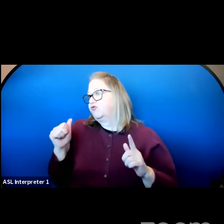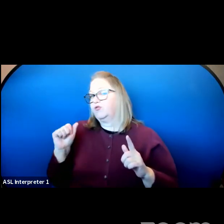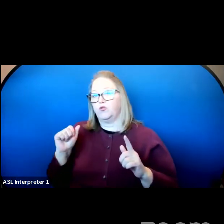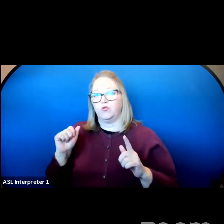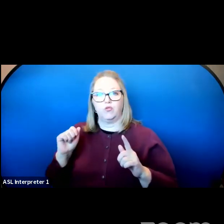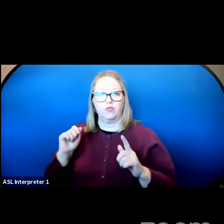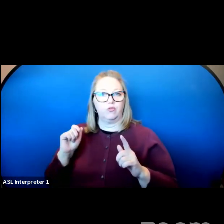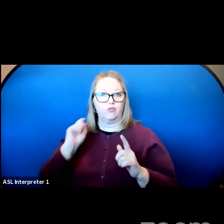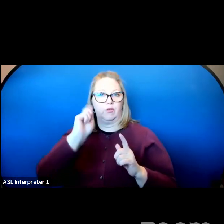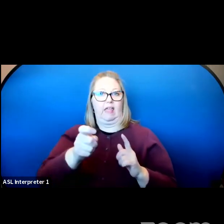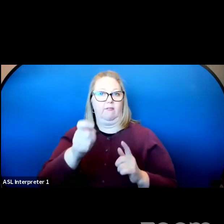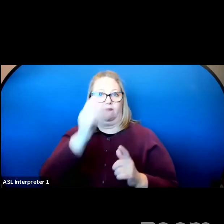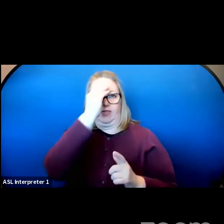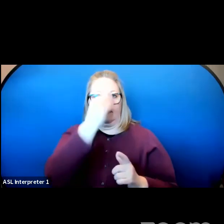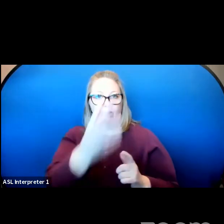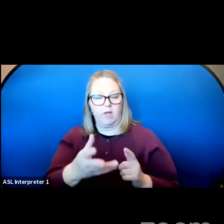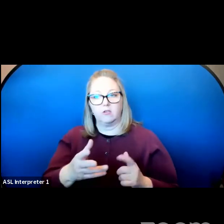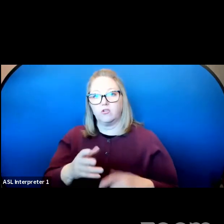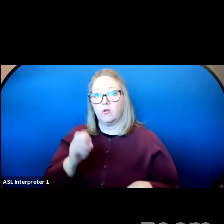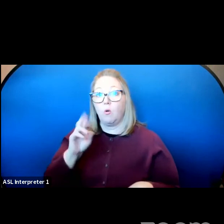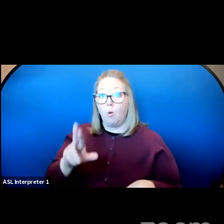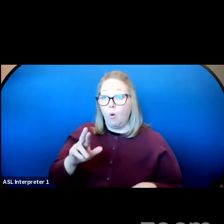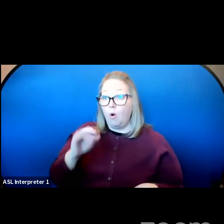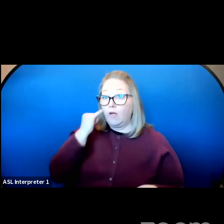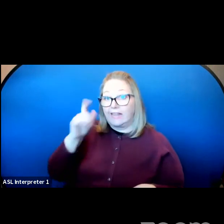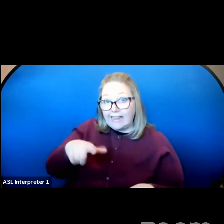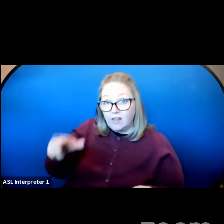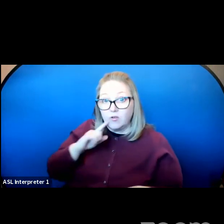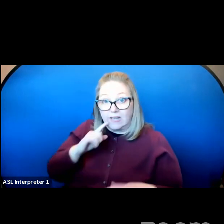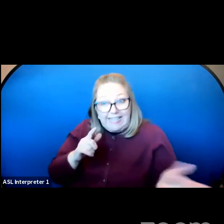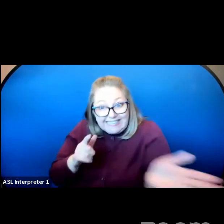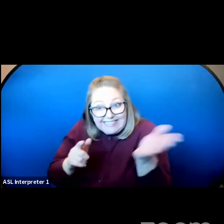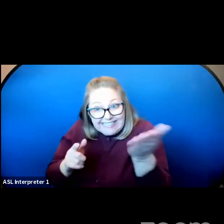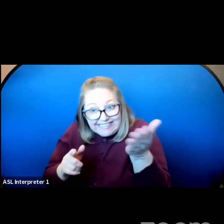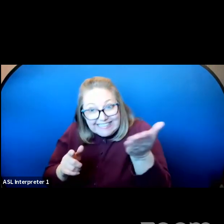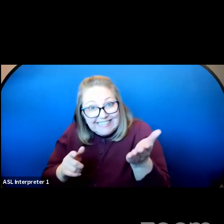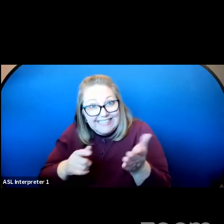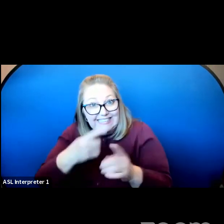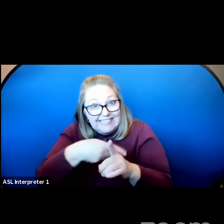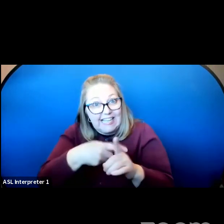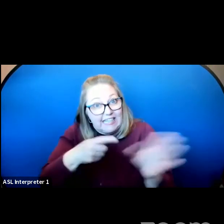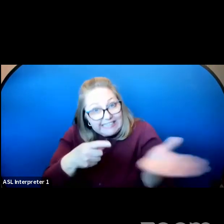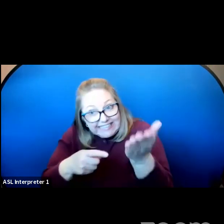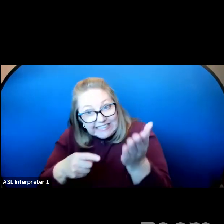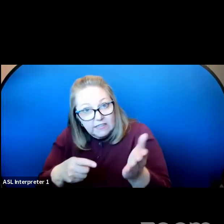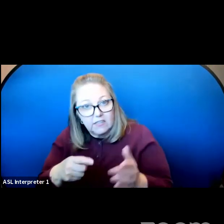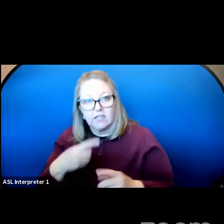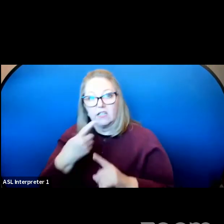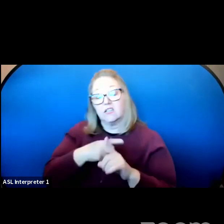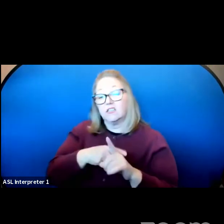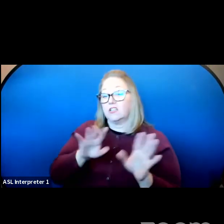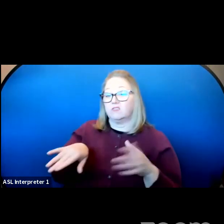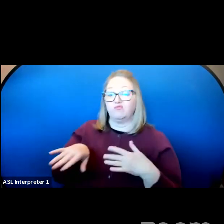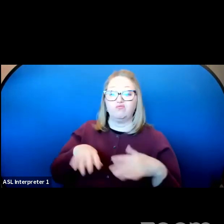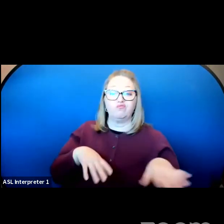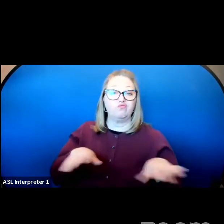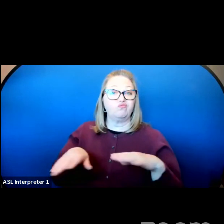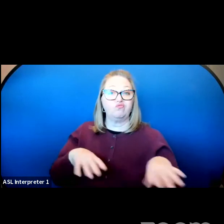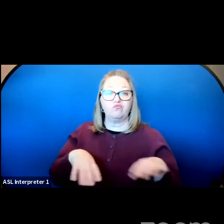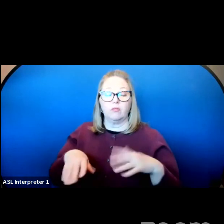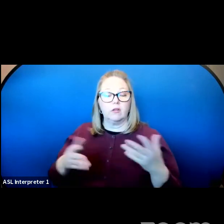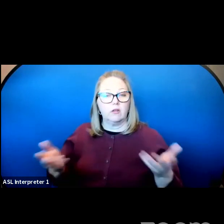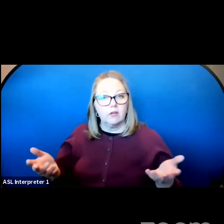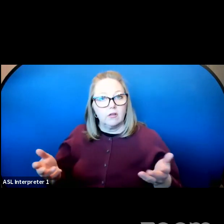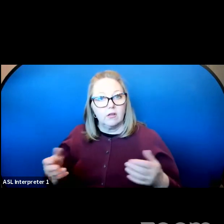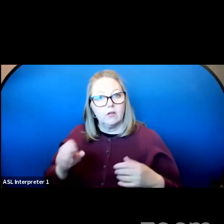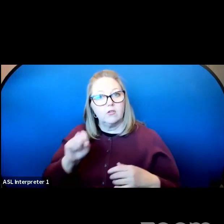get the application in, or the landlord has a tenant that's not cooperative. How do these new